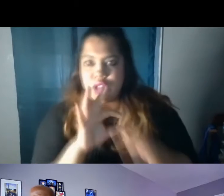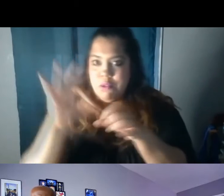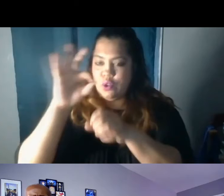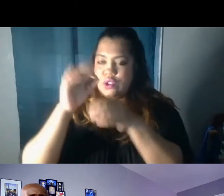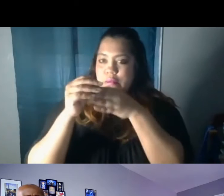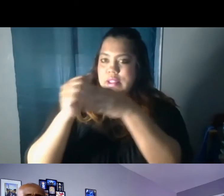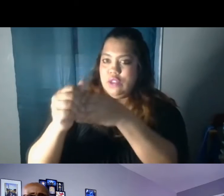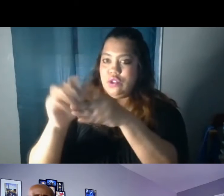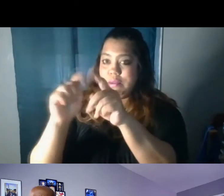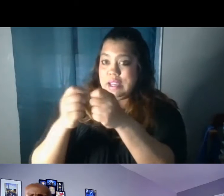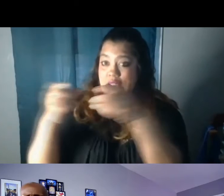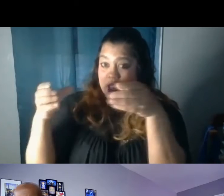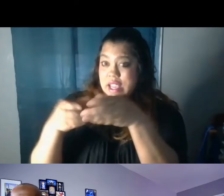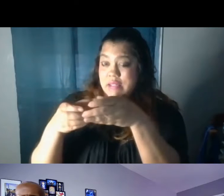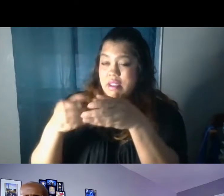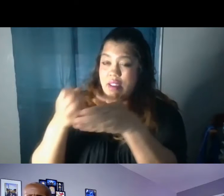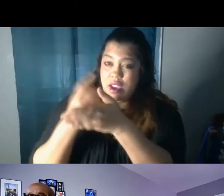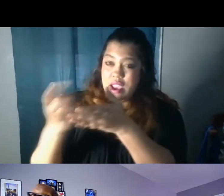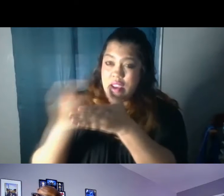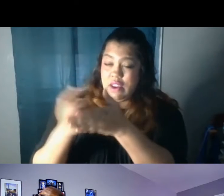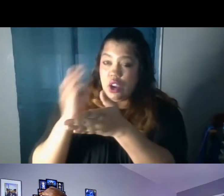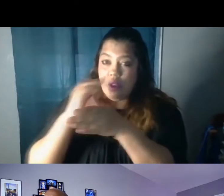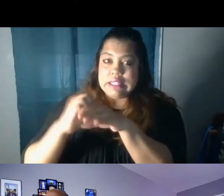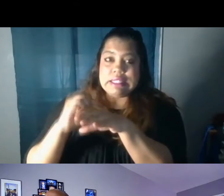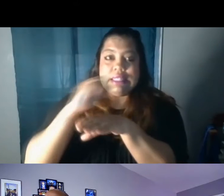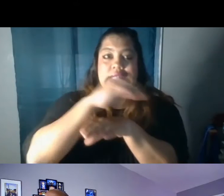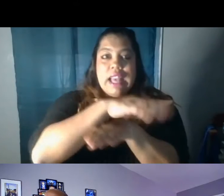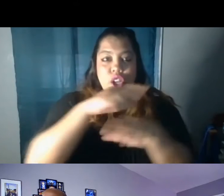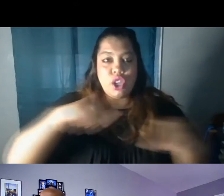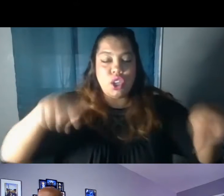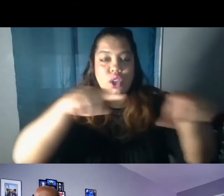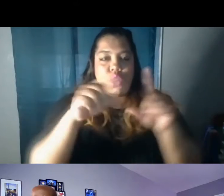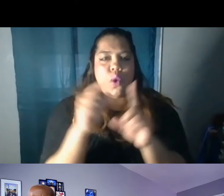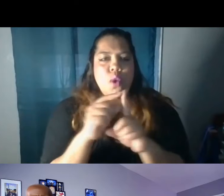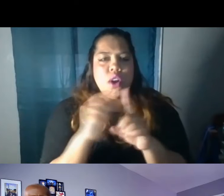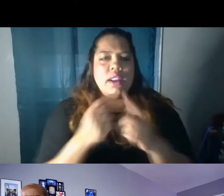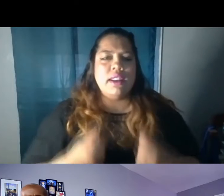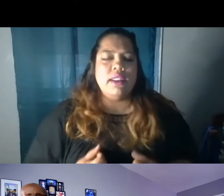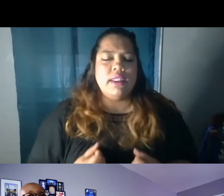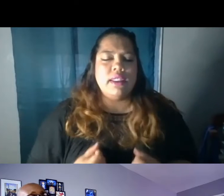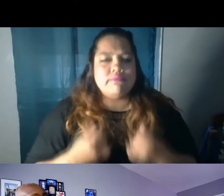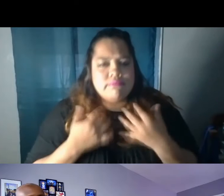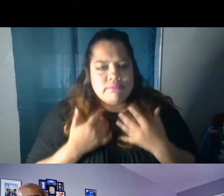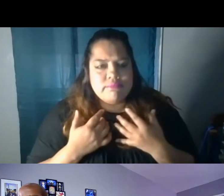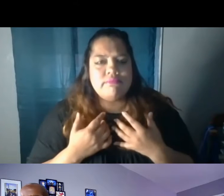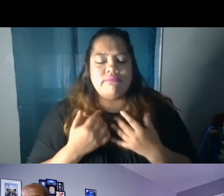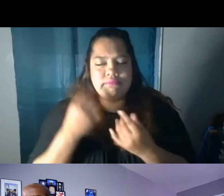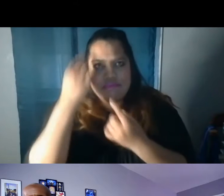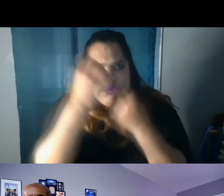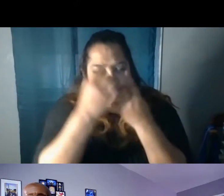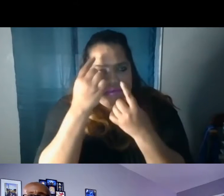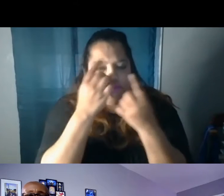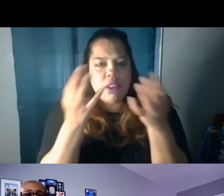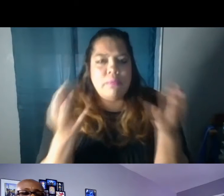inspiration, contemplation, meditation, and more. To start receiving, visit our website,